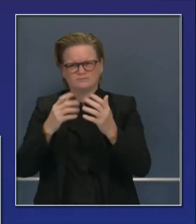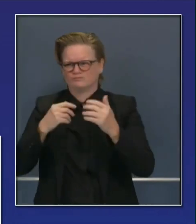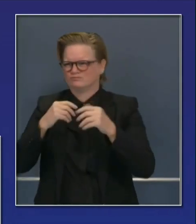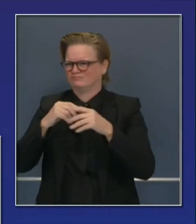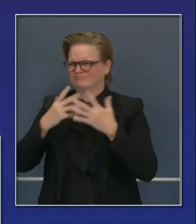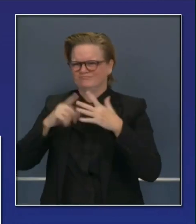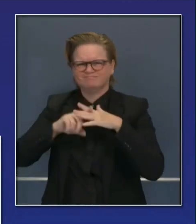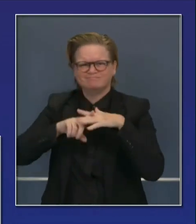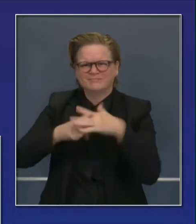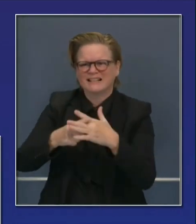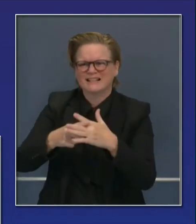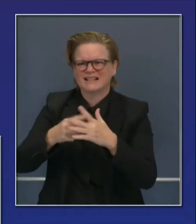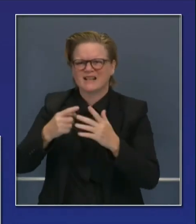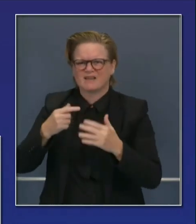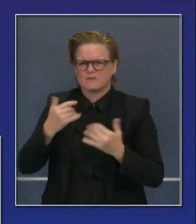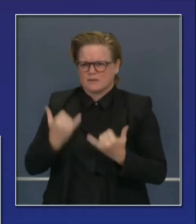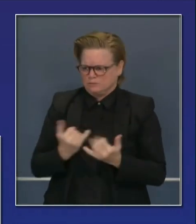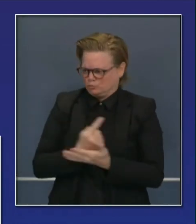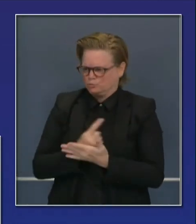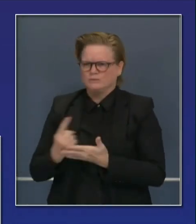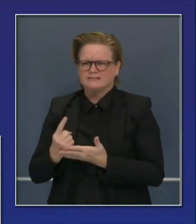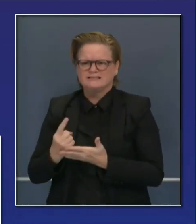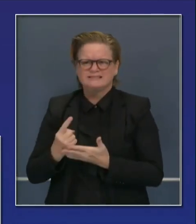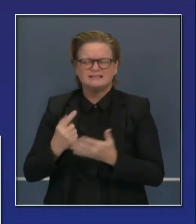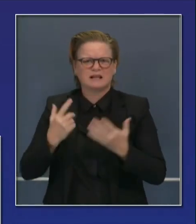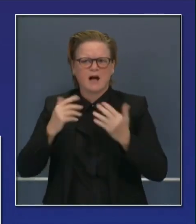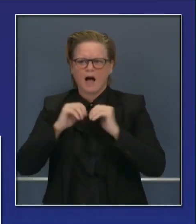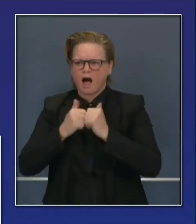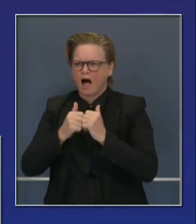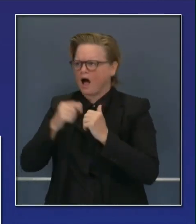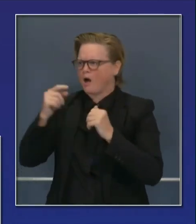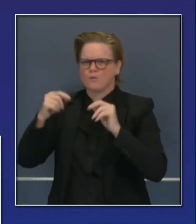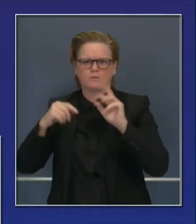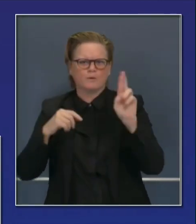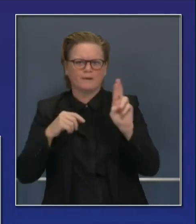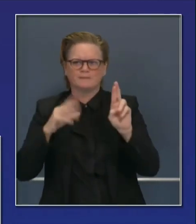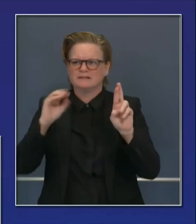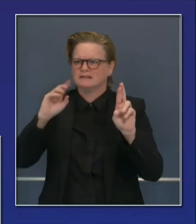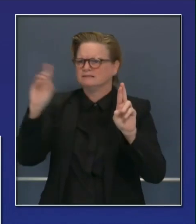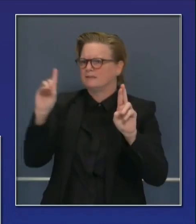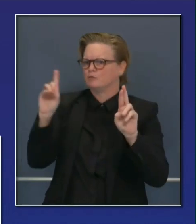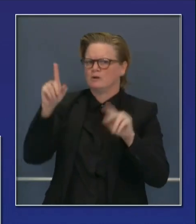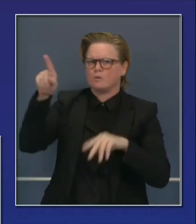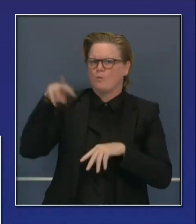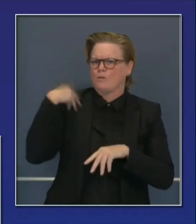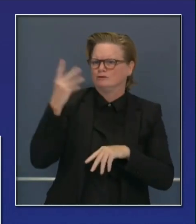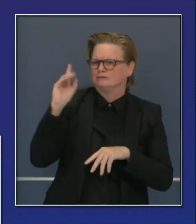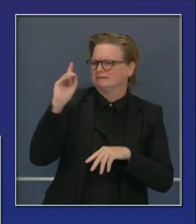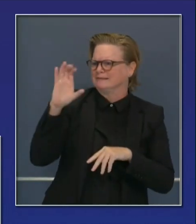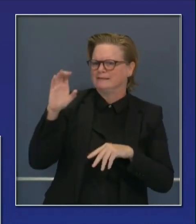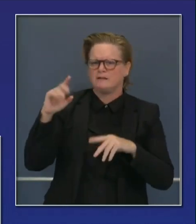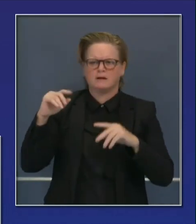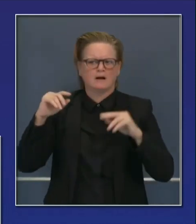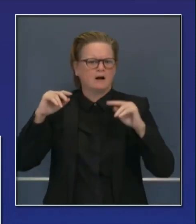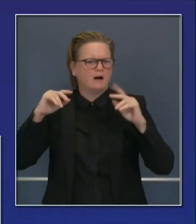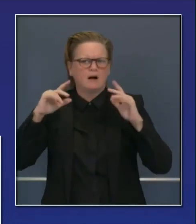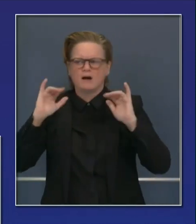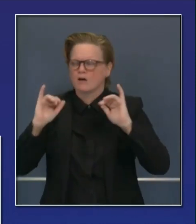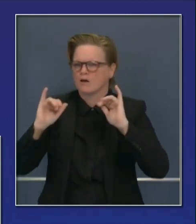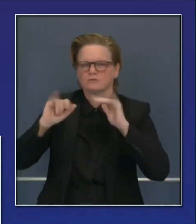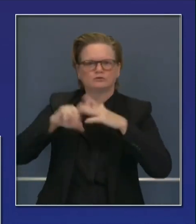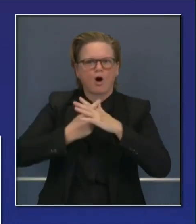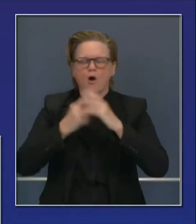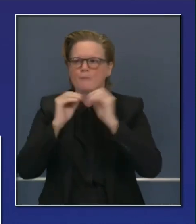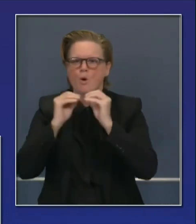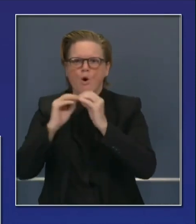week, in terms of the bipartisan efforts that are occurring in Washington, D.C. They simply cannot happen soon enough, and they're